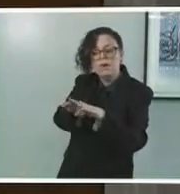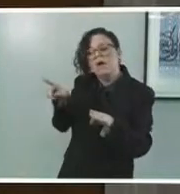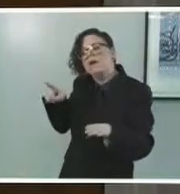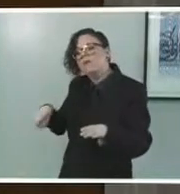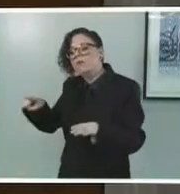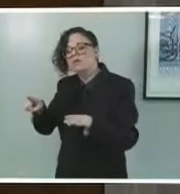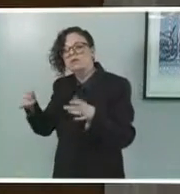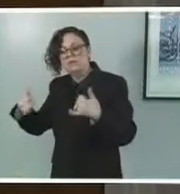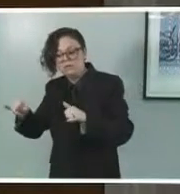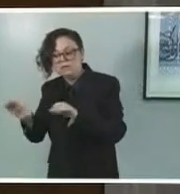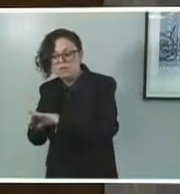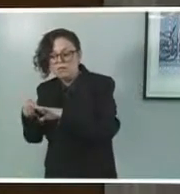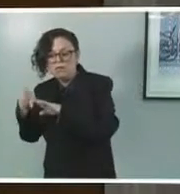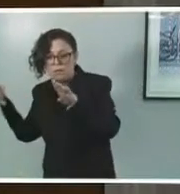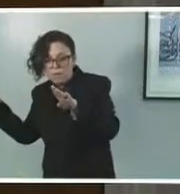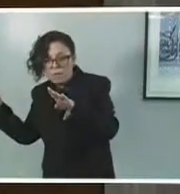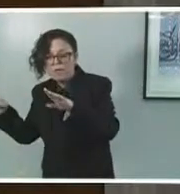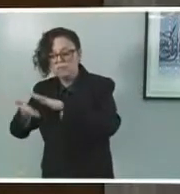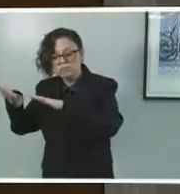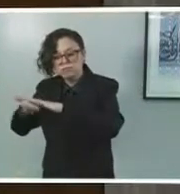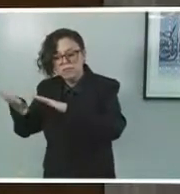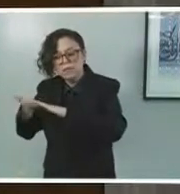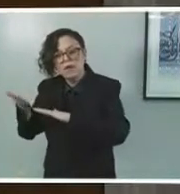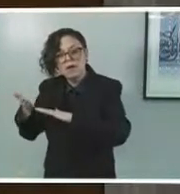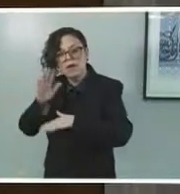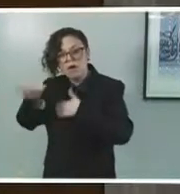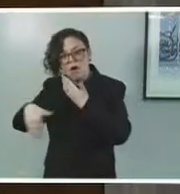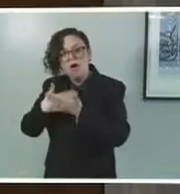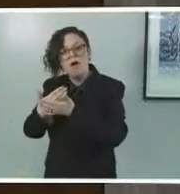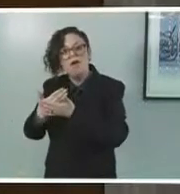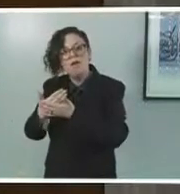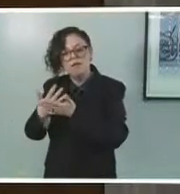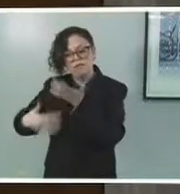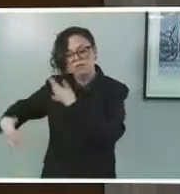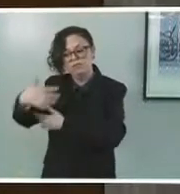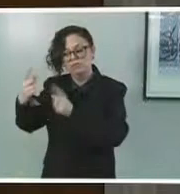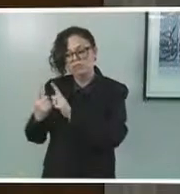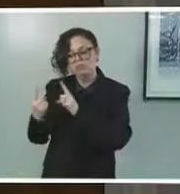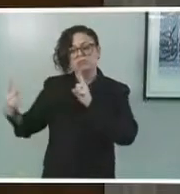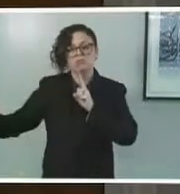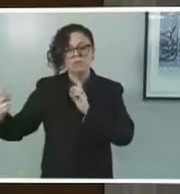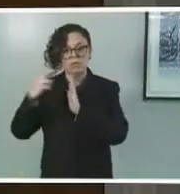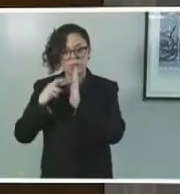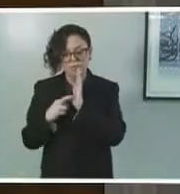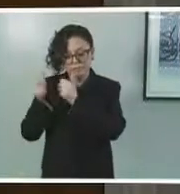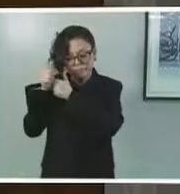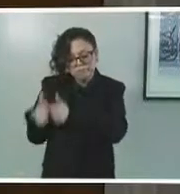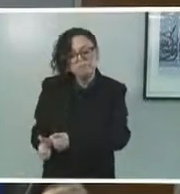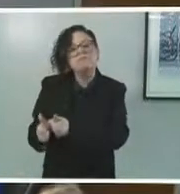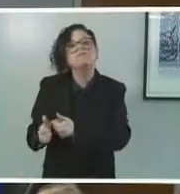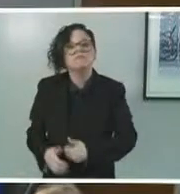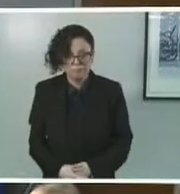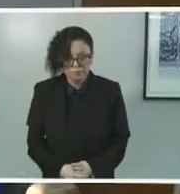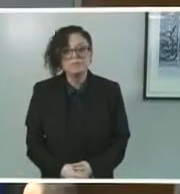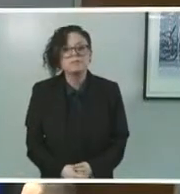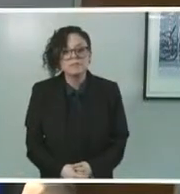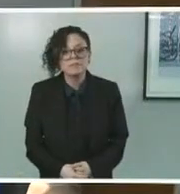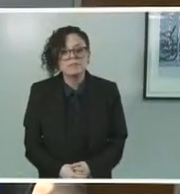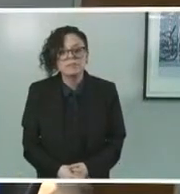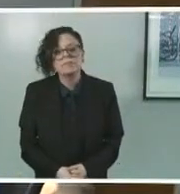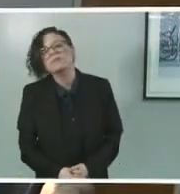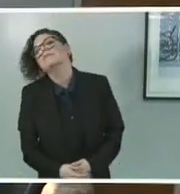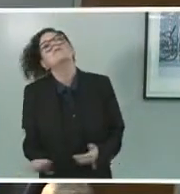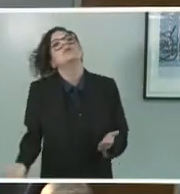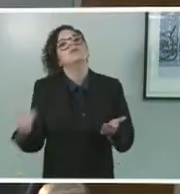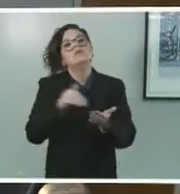aquellos que están abiertos que siguen las medidas de distanciamiento social adecuadas. Okay, so the order